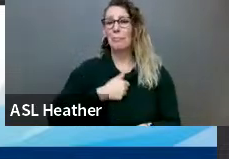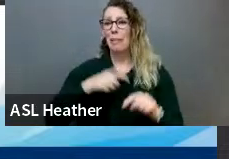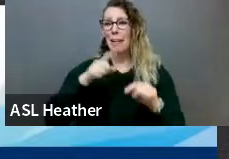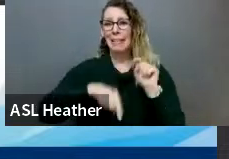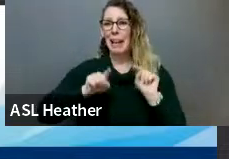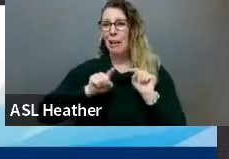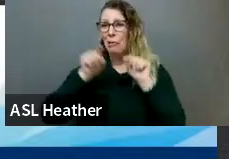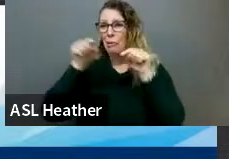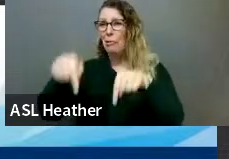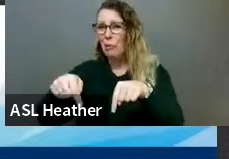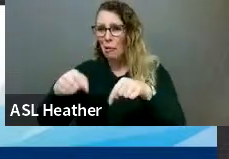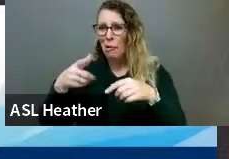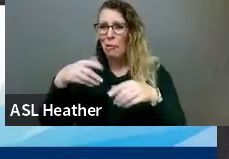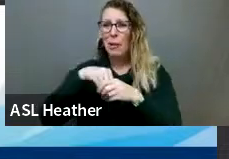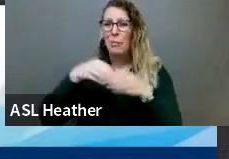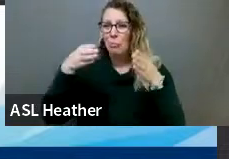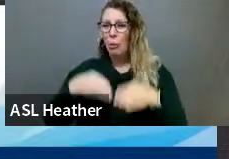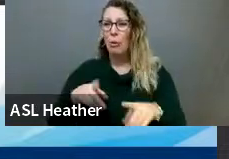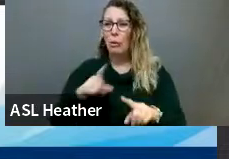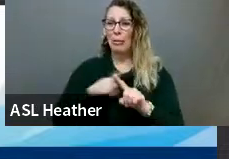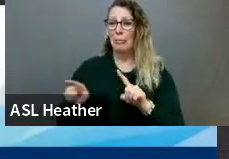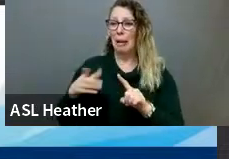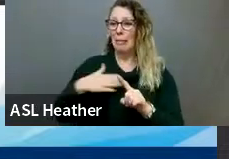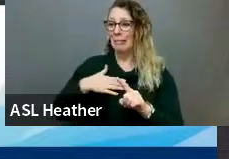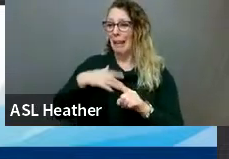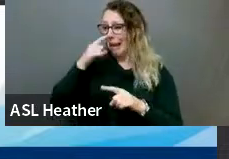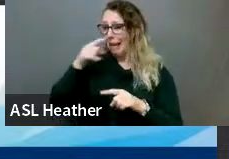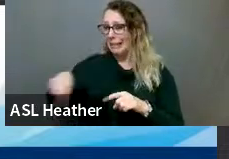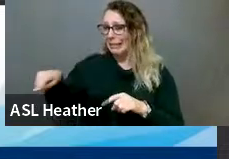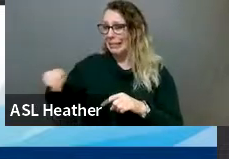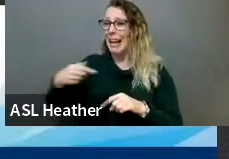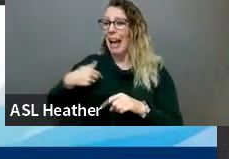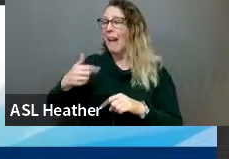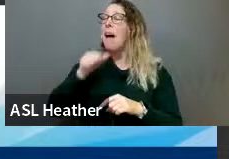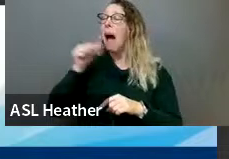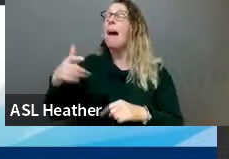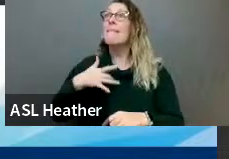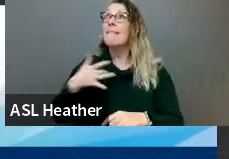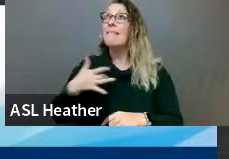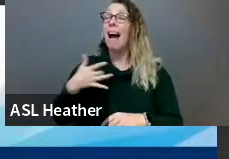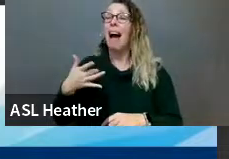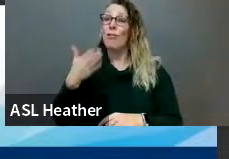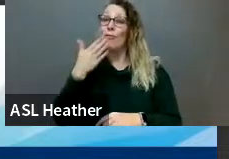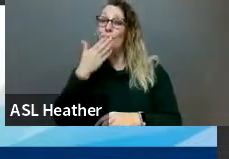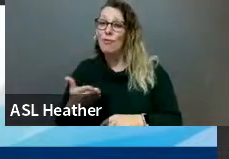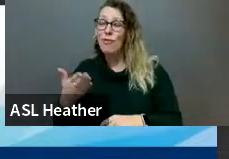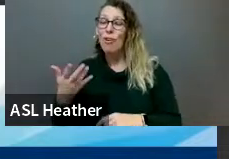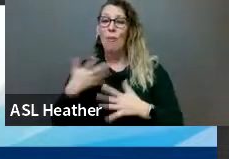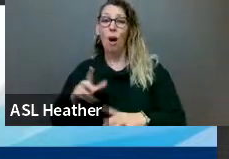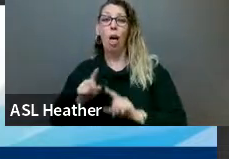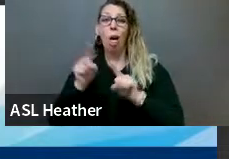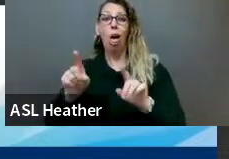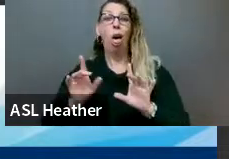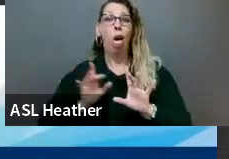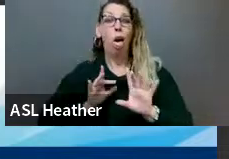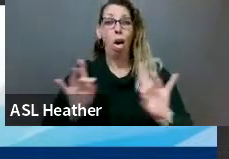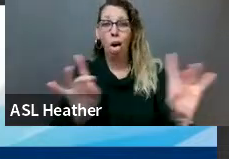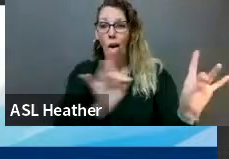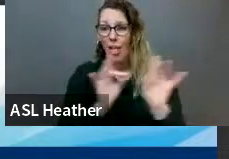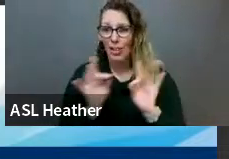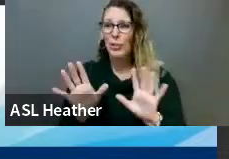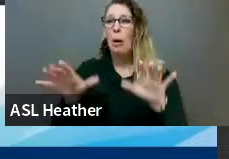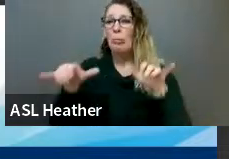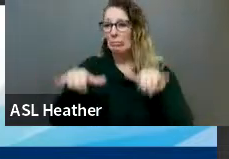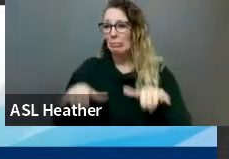the weather and didn't want to give anybody what I have. So, but once again, welcome and thank you for